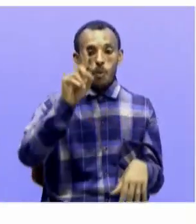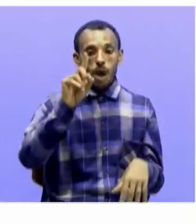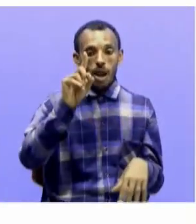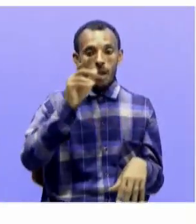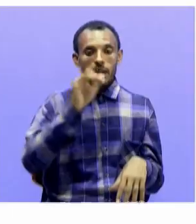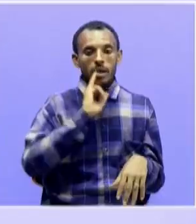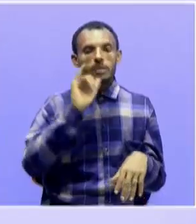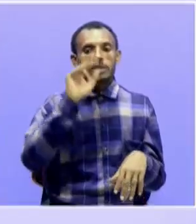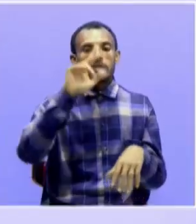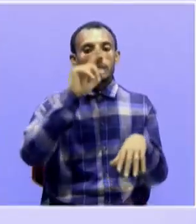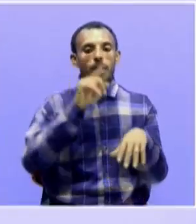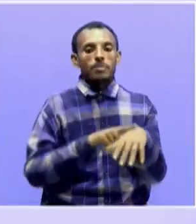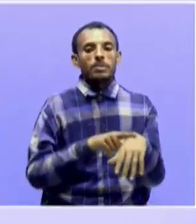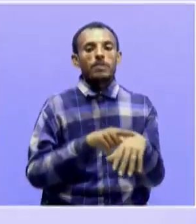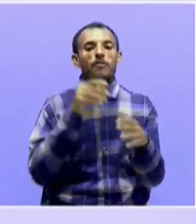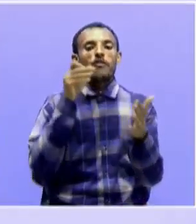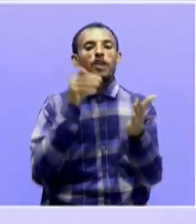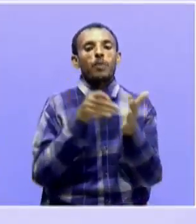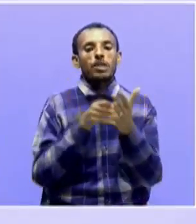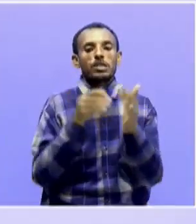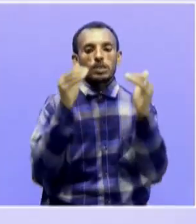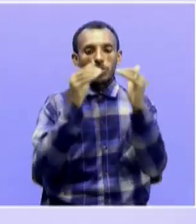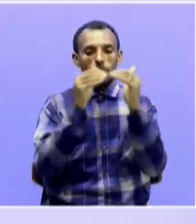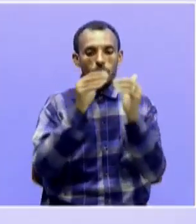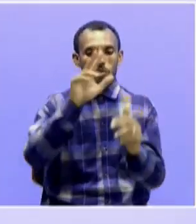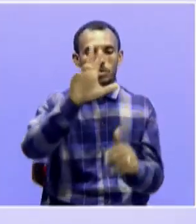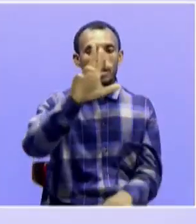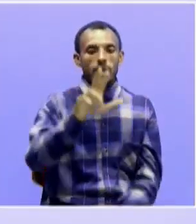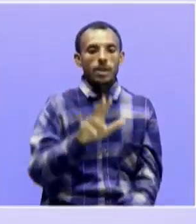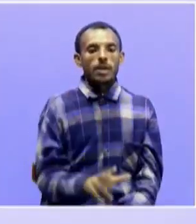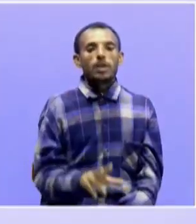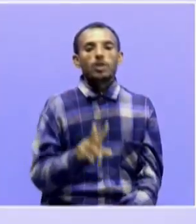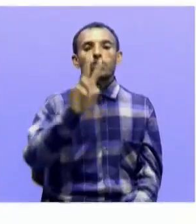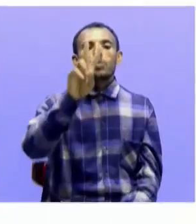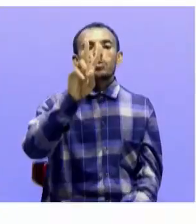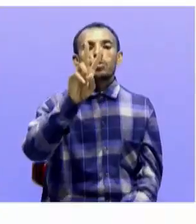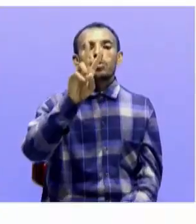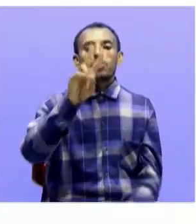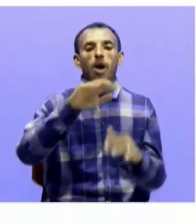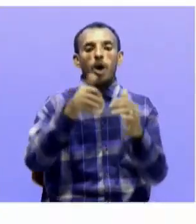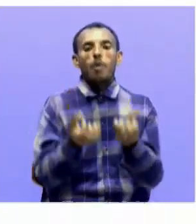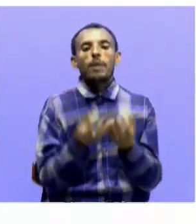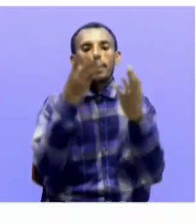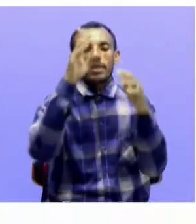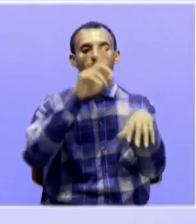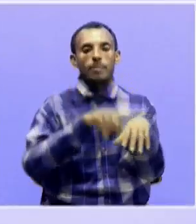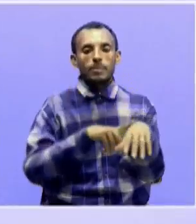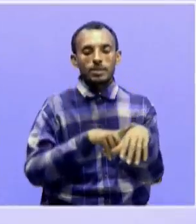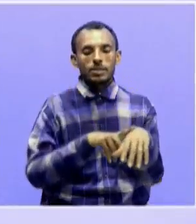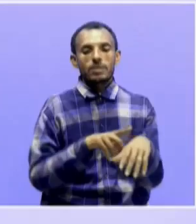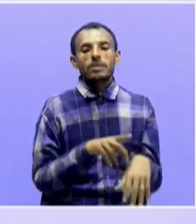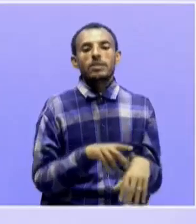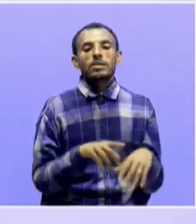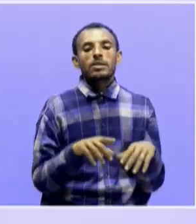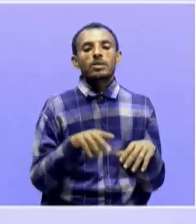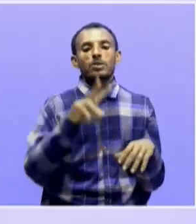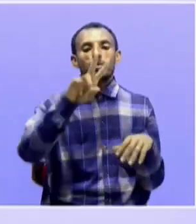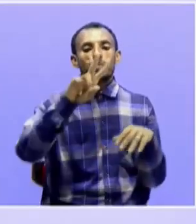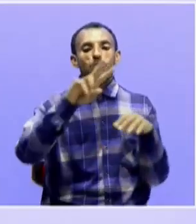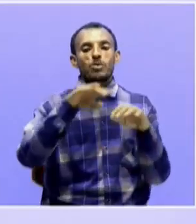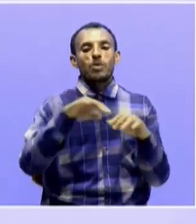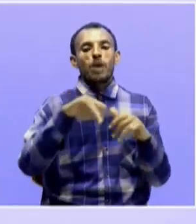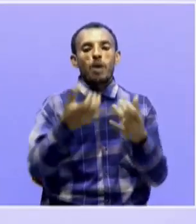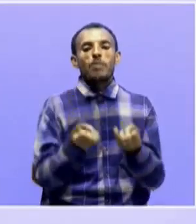Its frequency is 3. Let's see 2. 2 appears how many times?